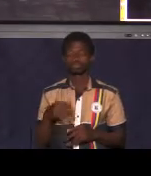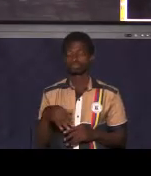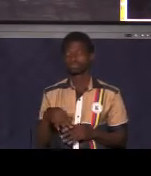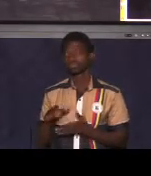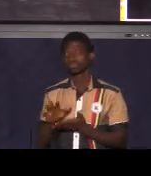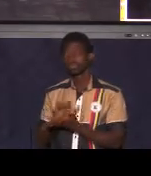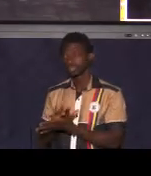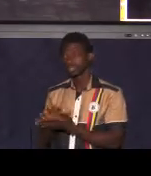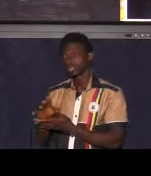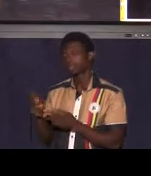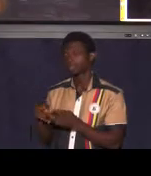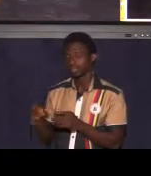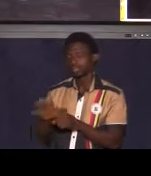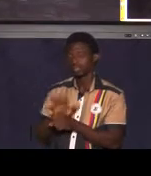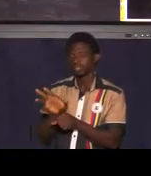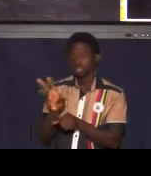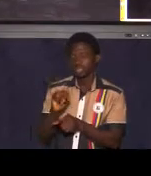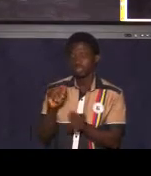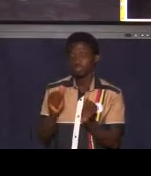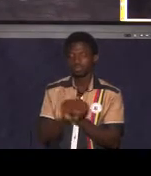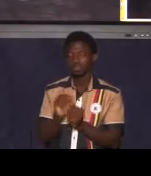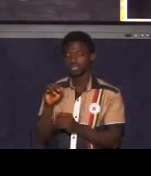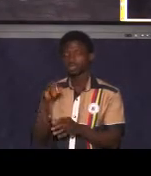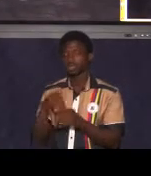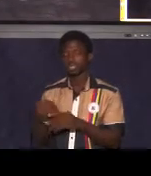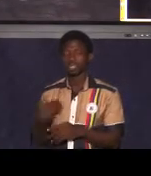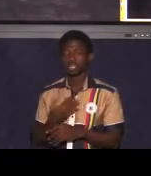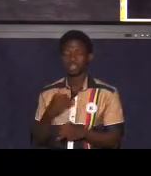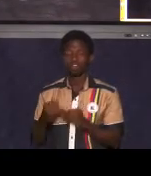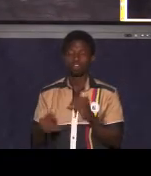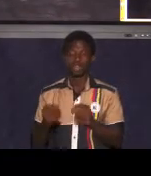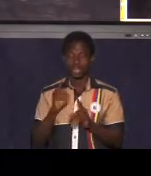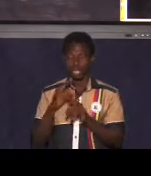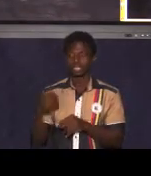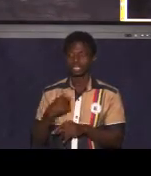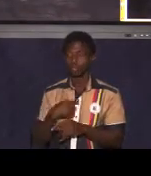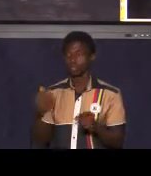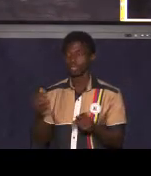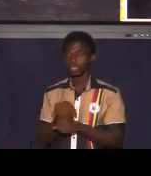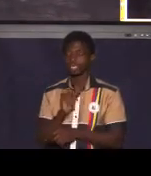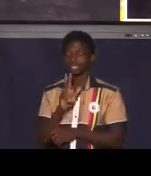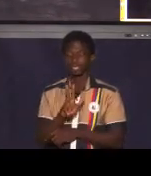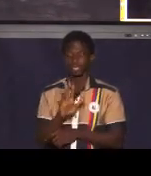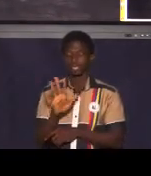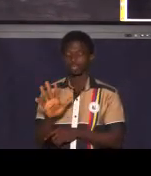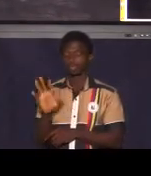now you have to fill them with zeros. So in our final answer, we get